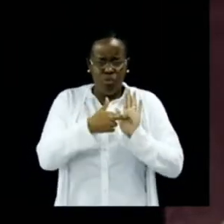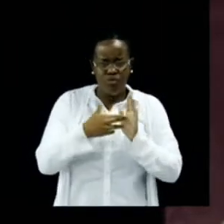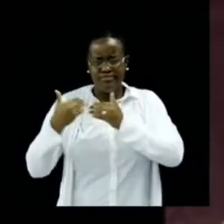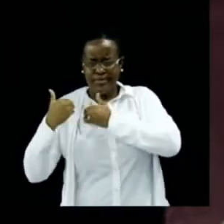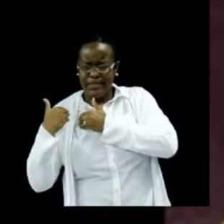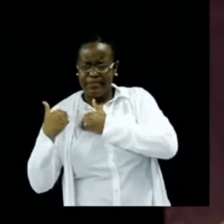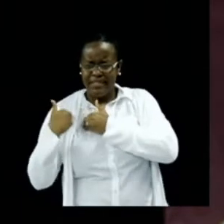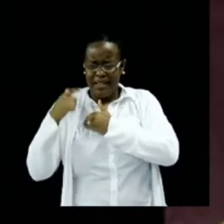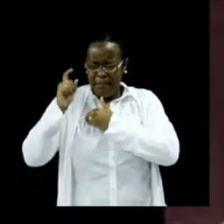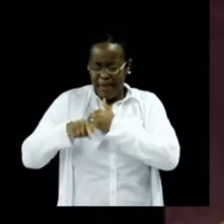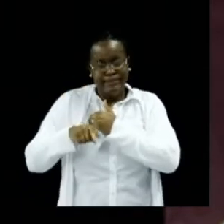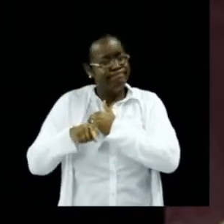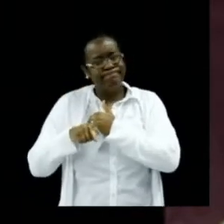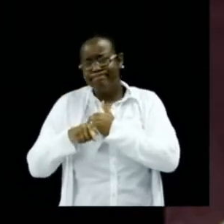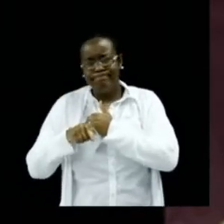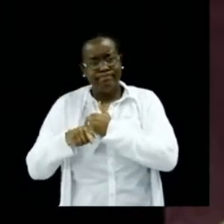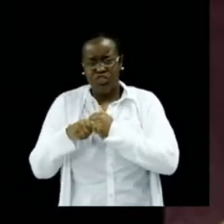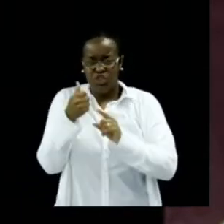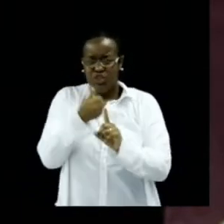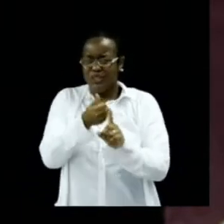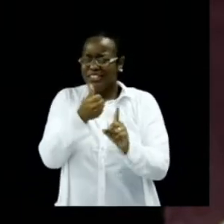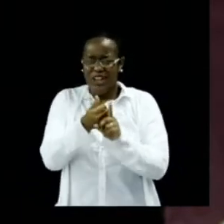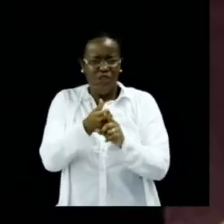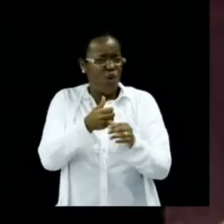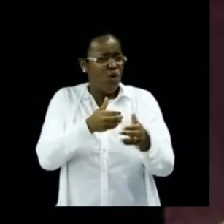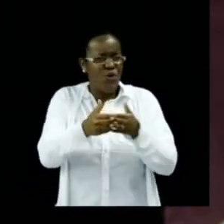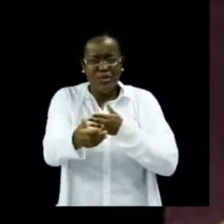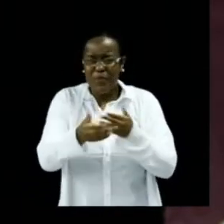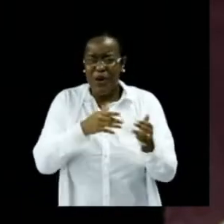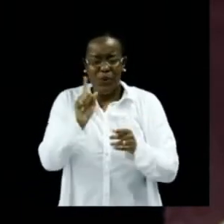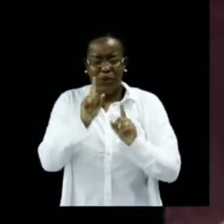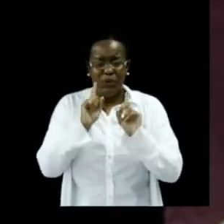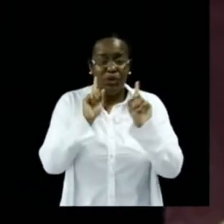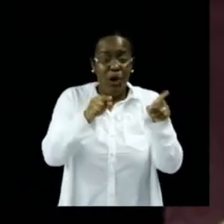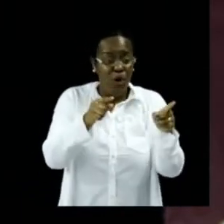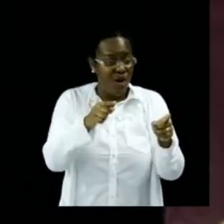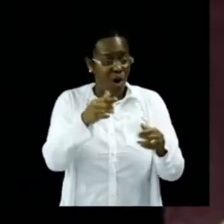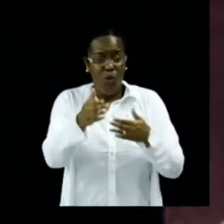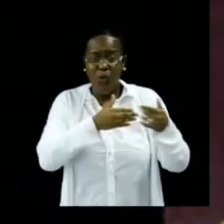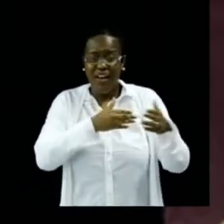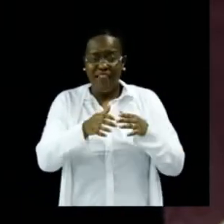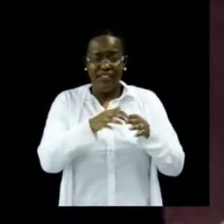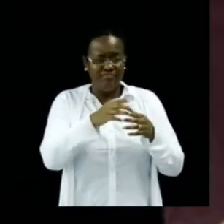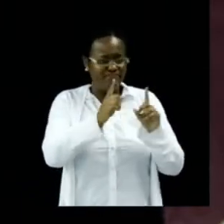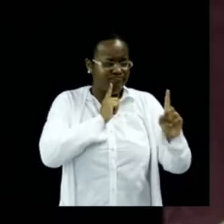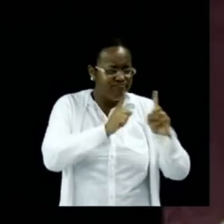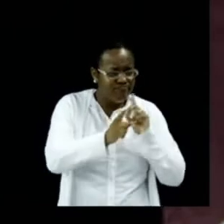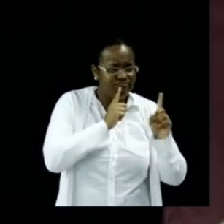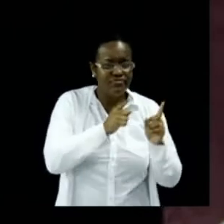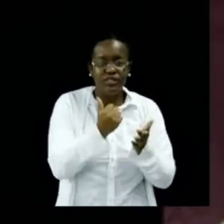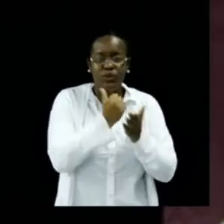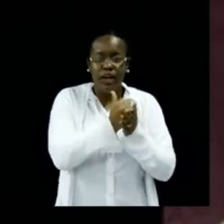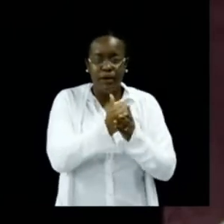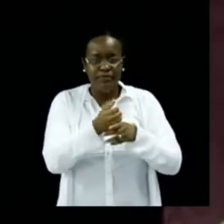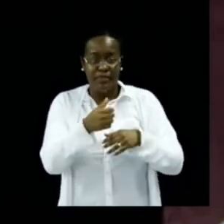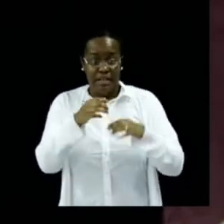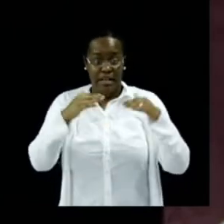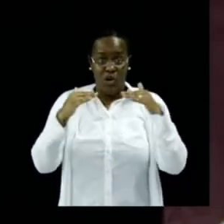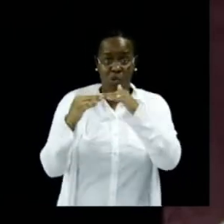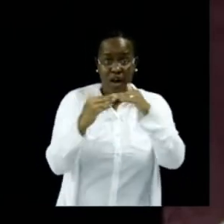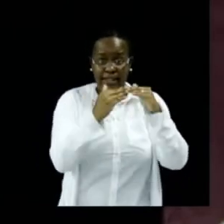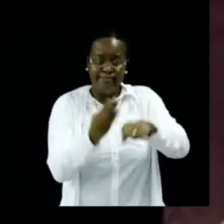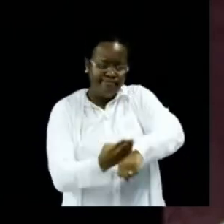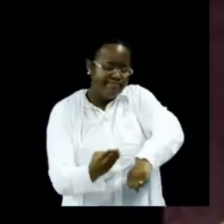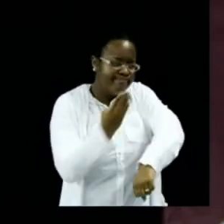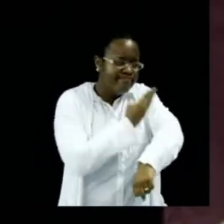have been well equipped to lead the courageous conversations that serve to advance equality,